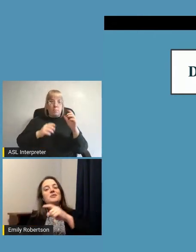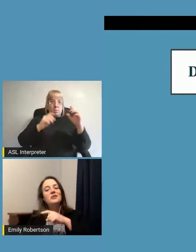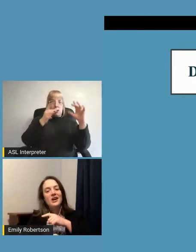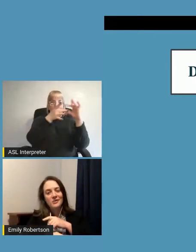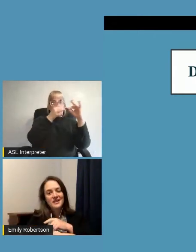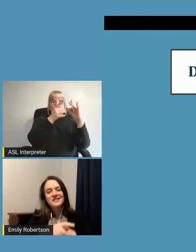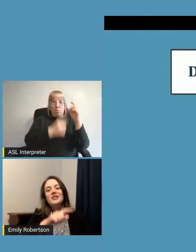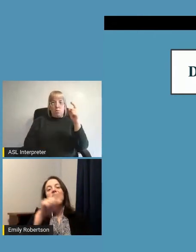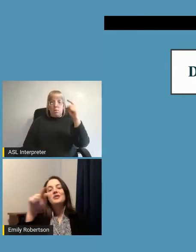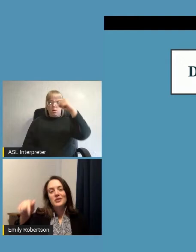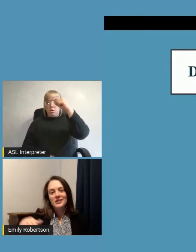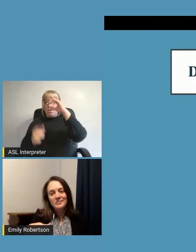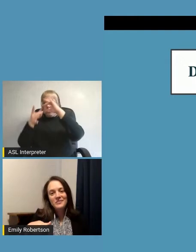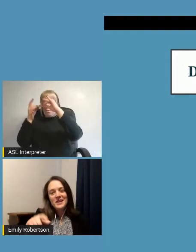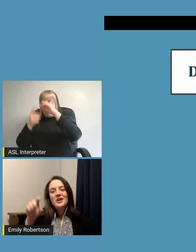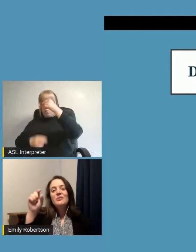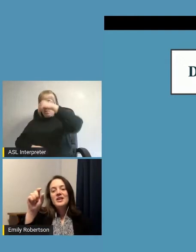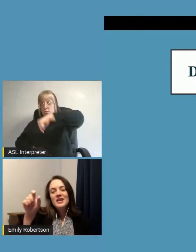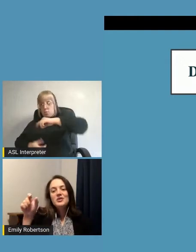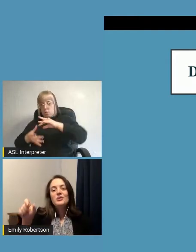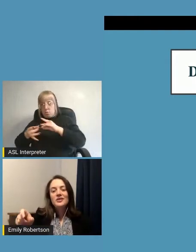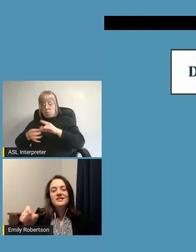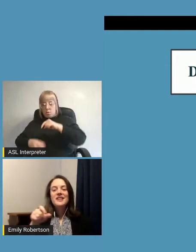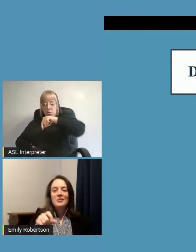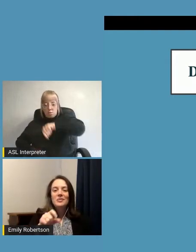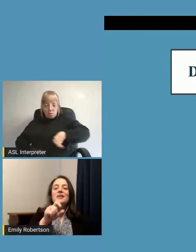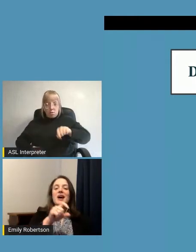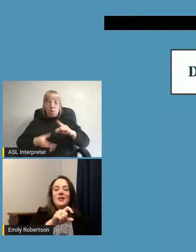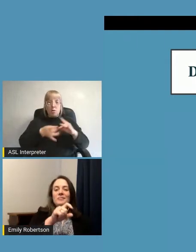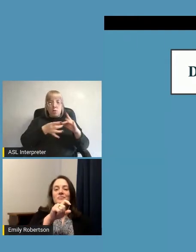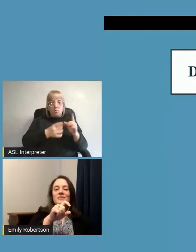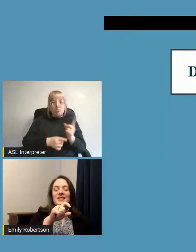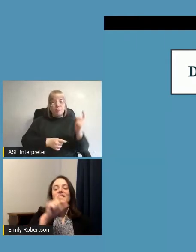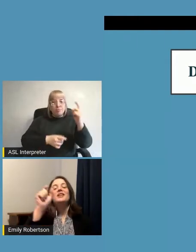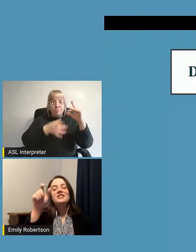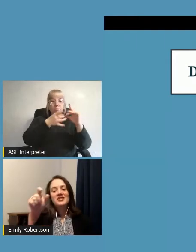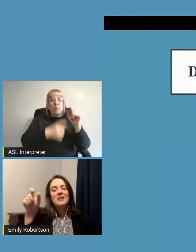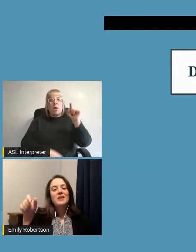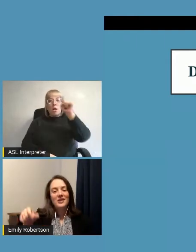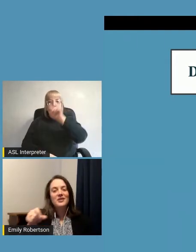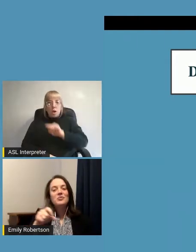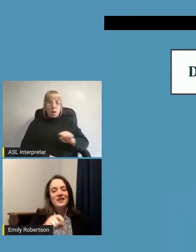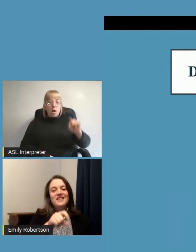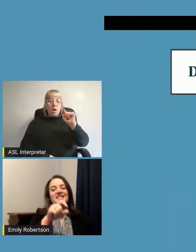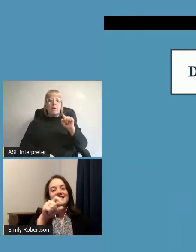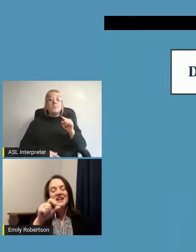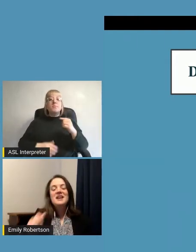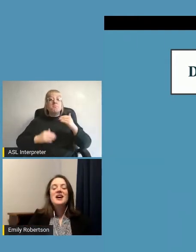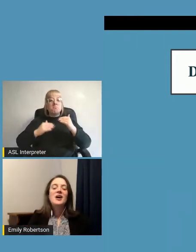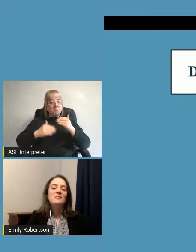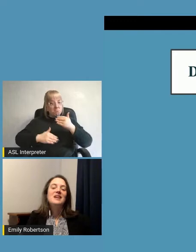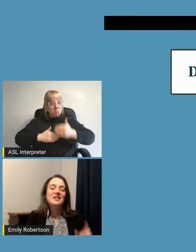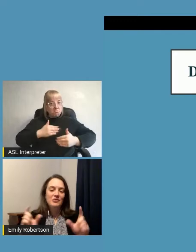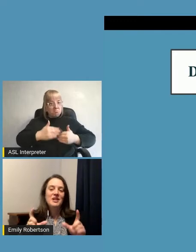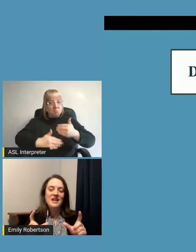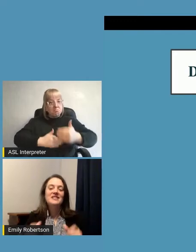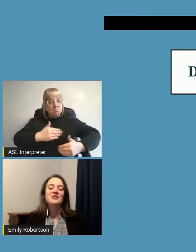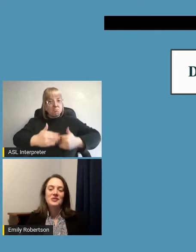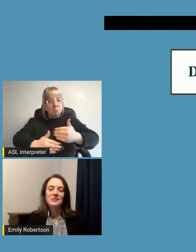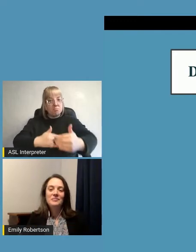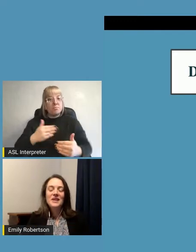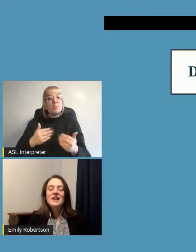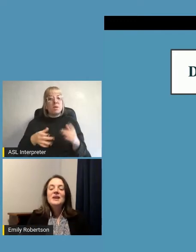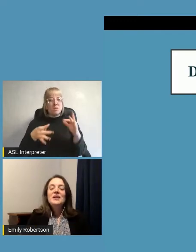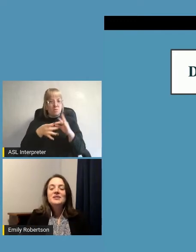direction, counterclockwise, in a circle, with each step along the process within